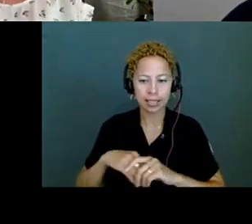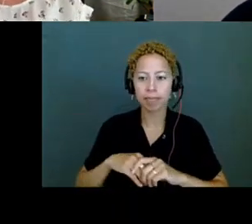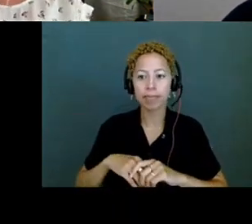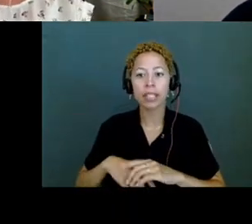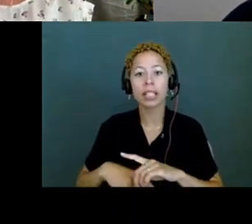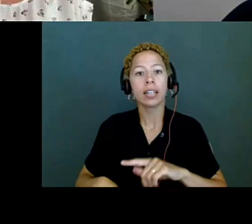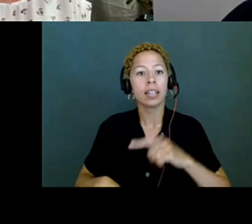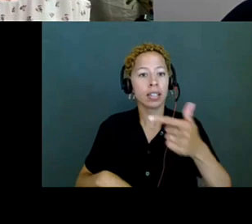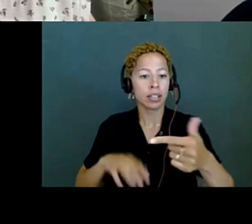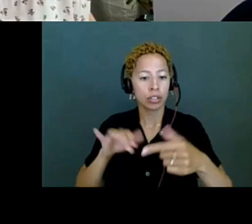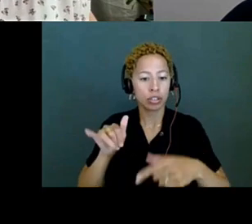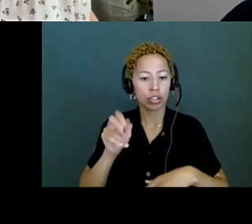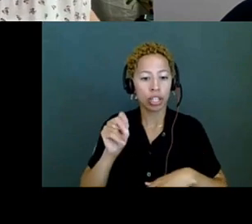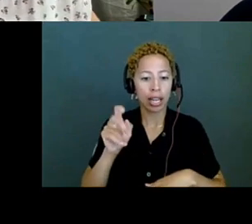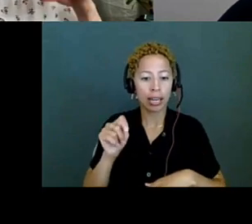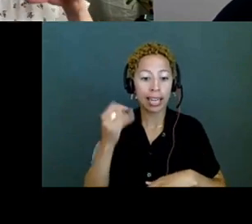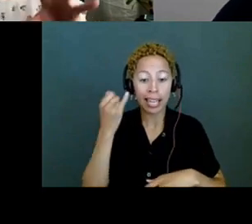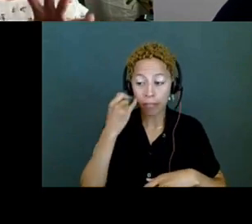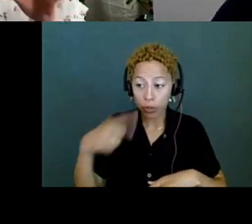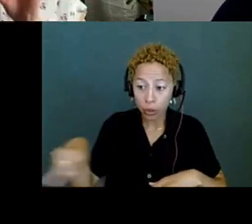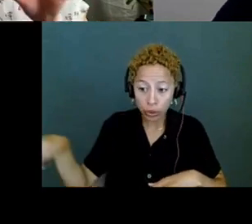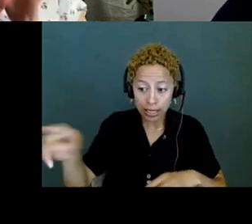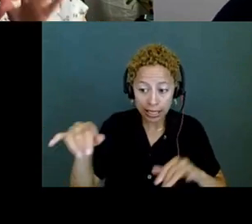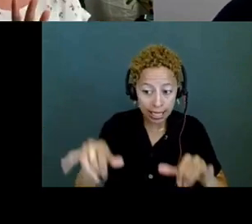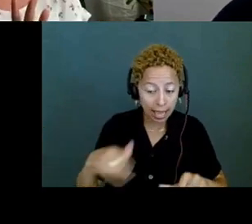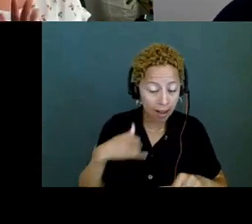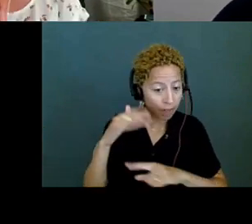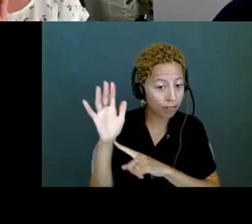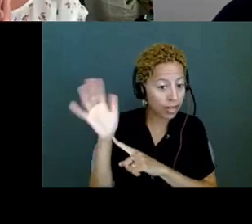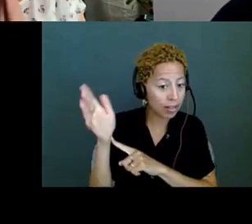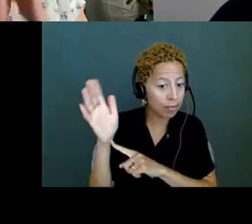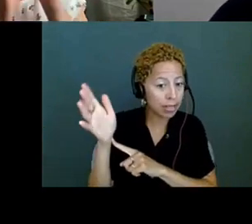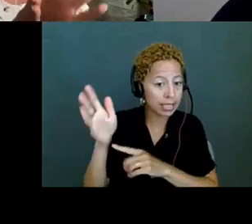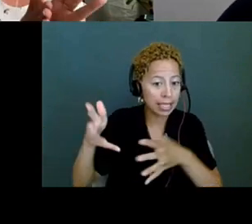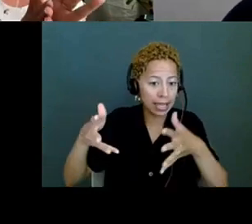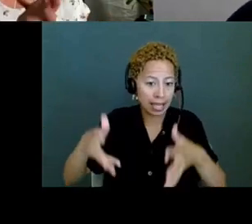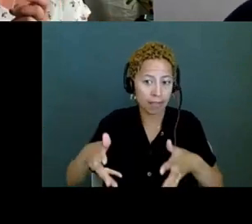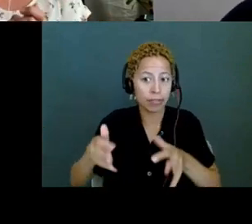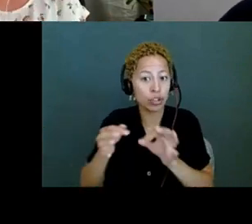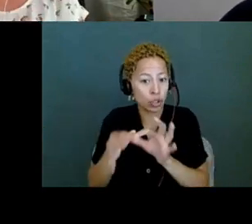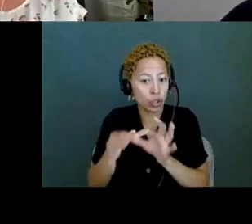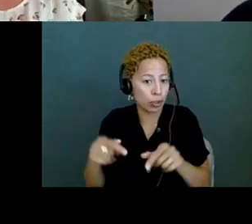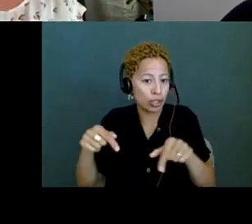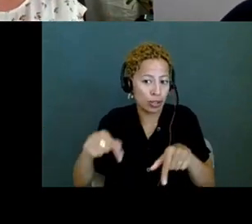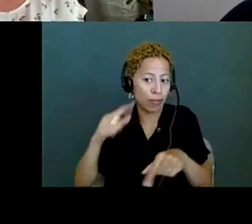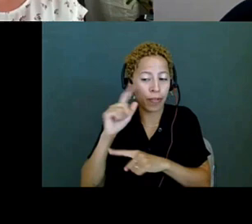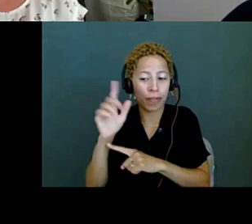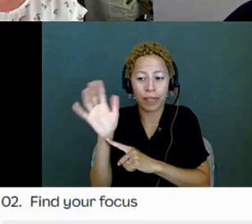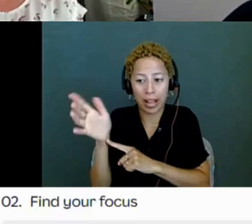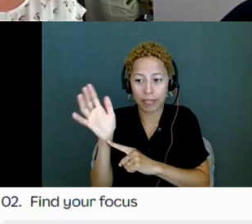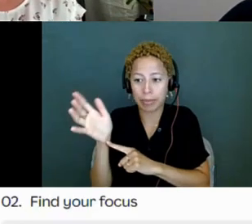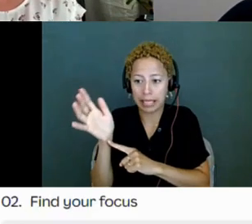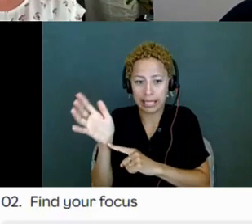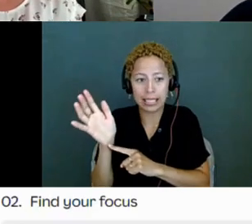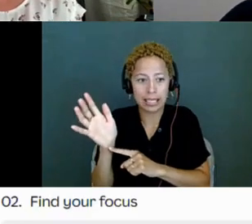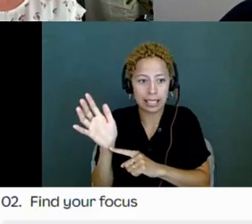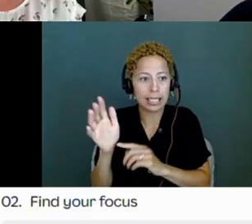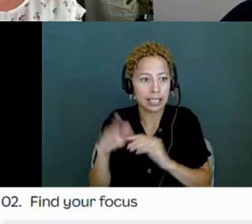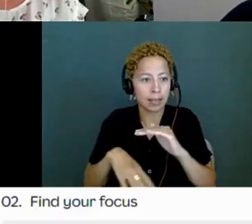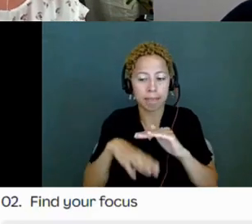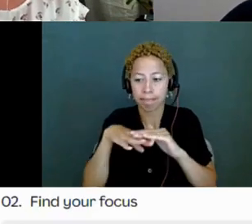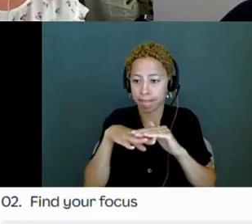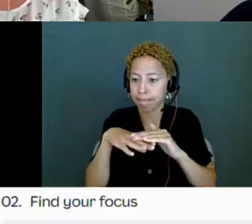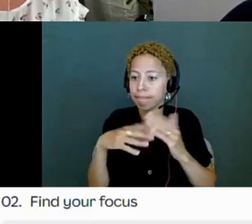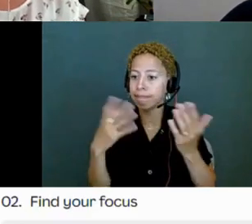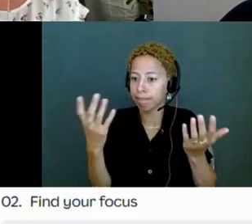Janet, if whoever is staying, we have 5 more minutes. We have our interpreters with us, so we can do that as well. If you